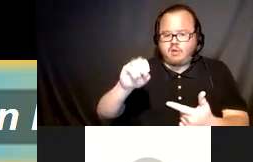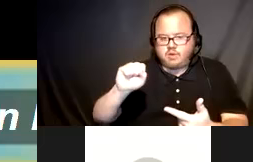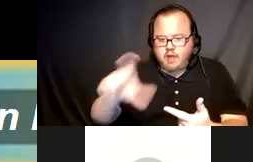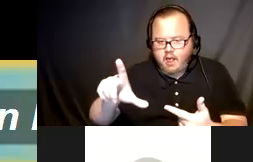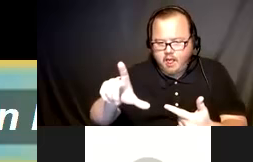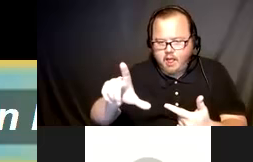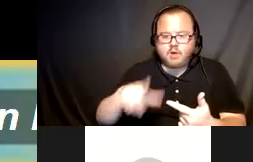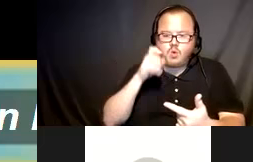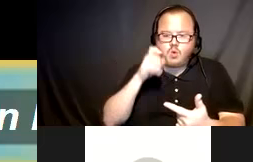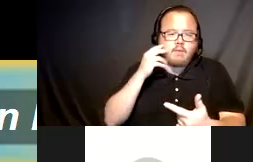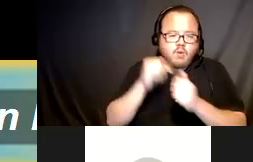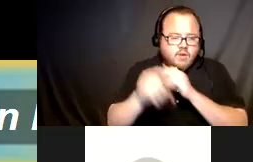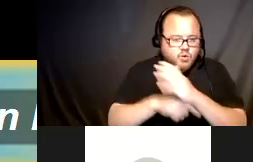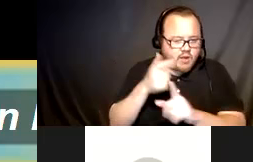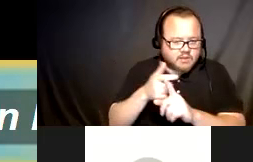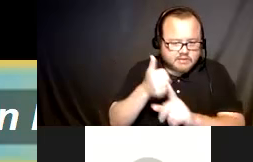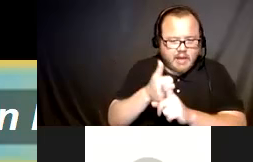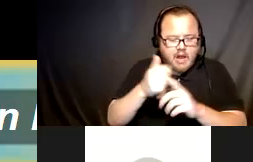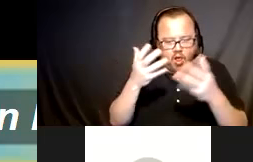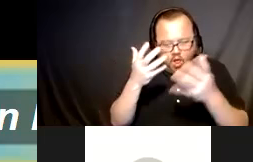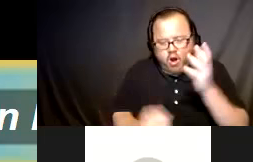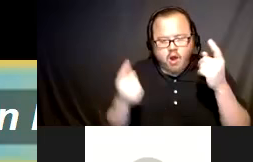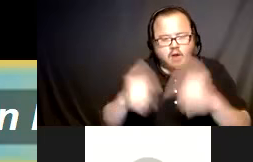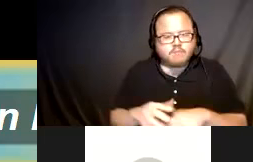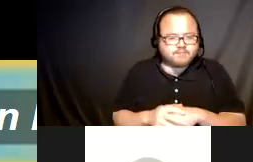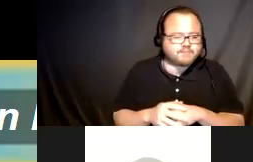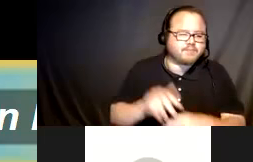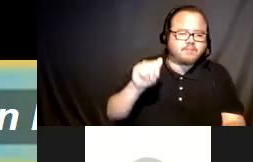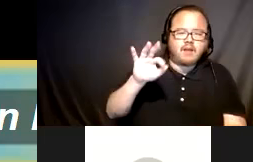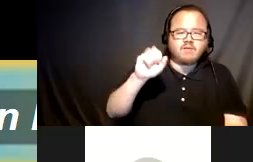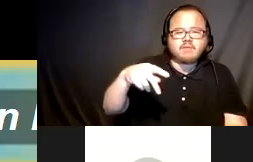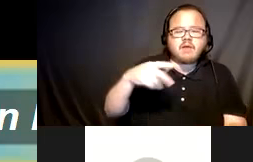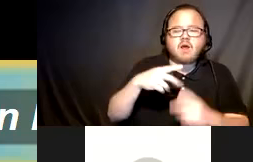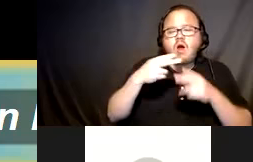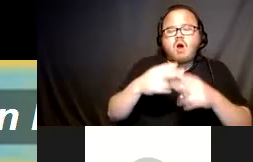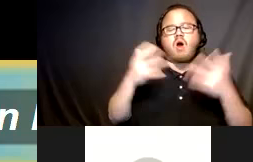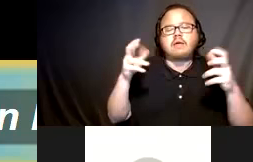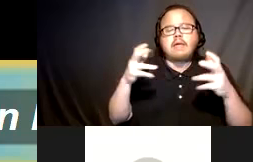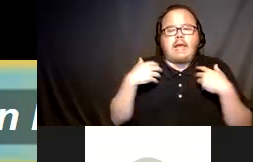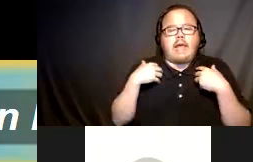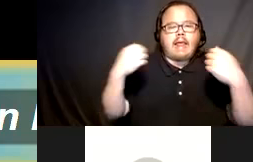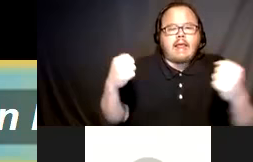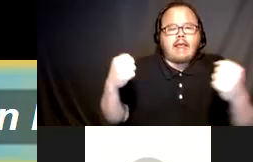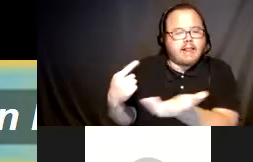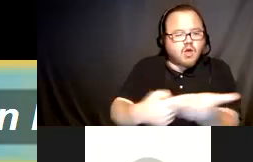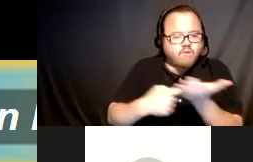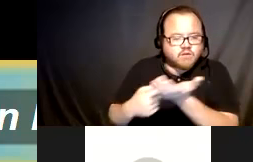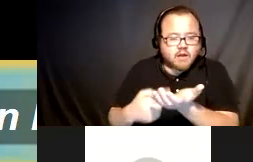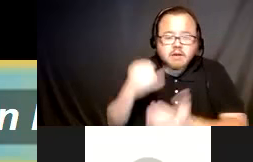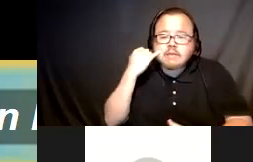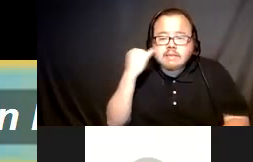of suicide loss, on putting on the training. So AFSP has something called Healing Conversations, which if you are